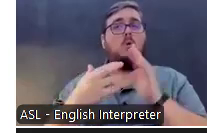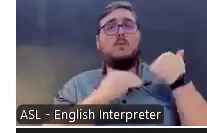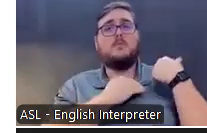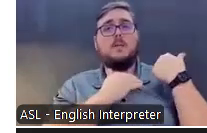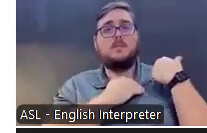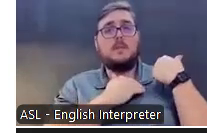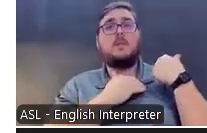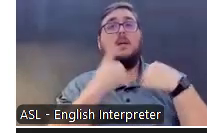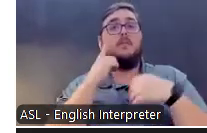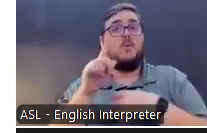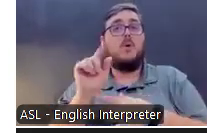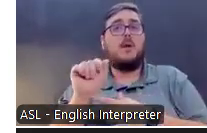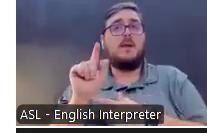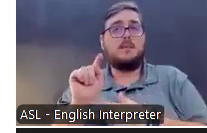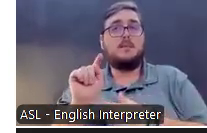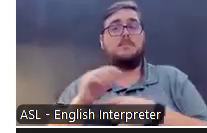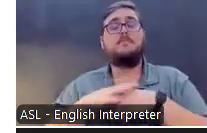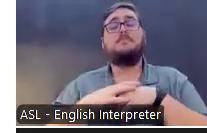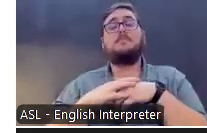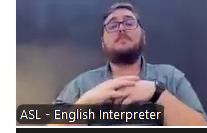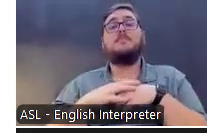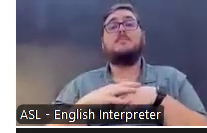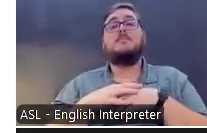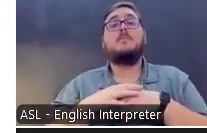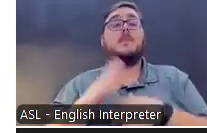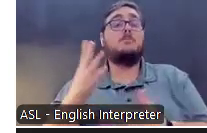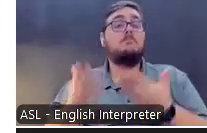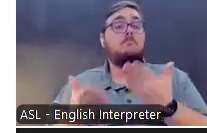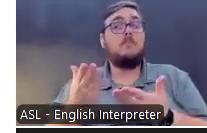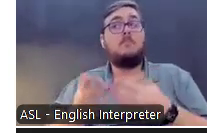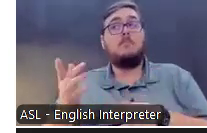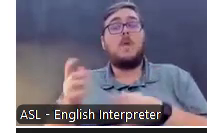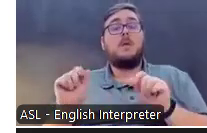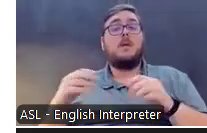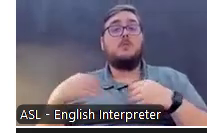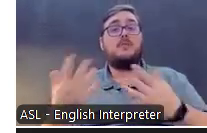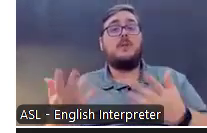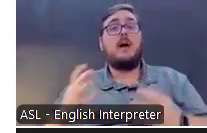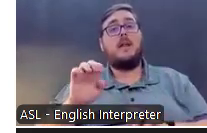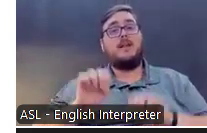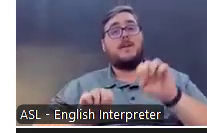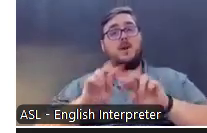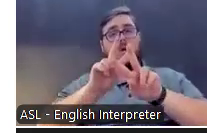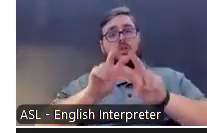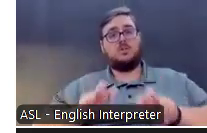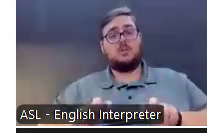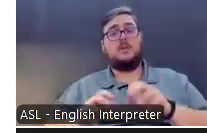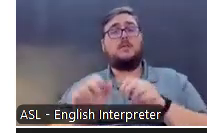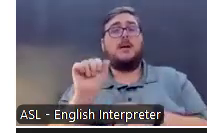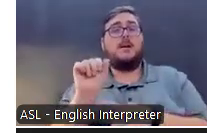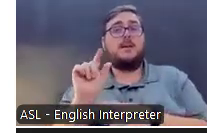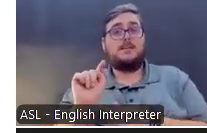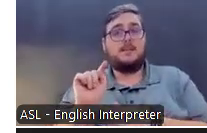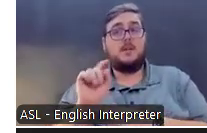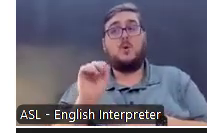assistive technology. There might be evaluations of assistive technology or maybe providing AT services and